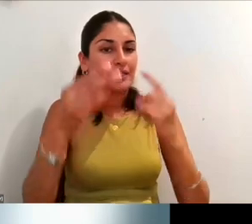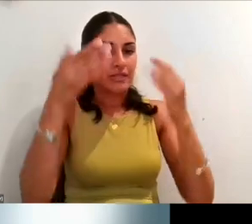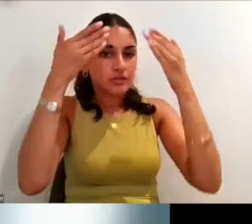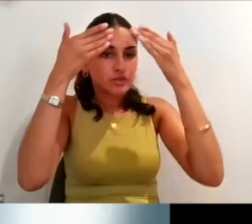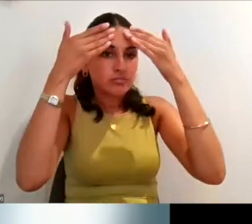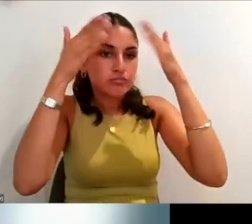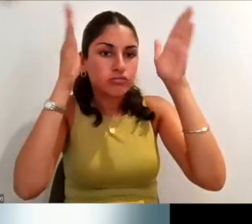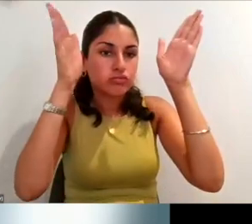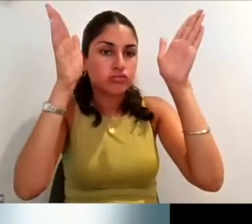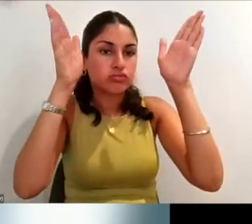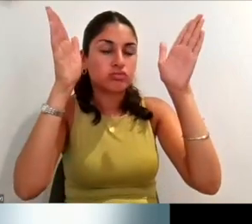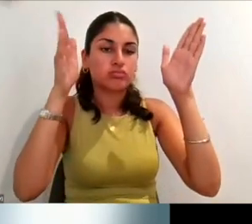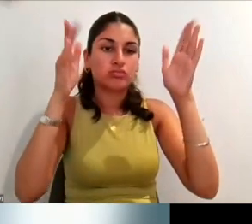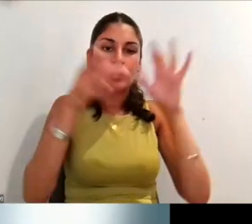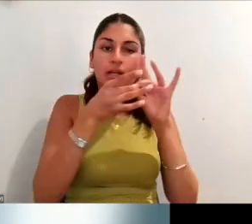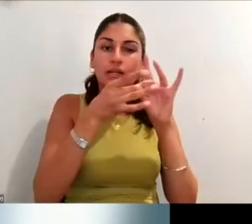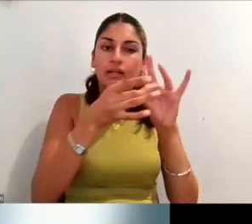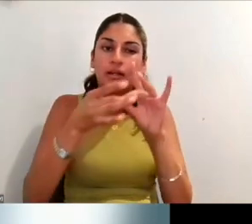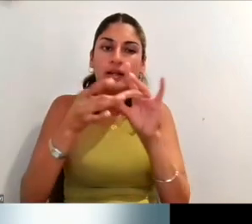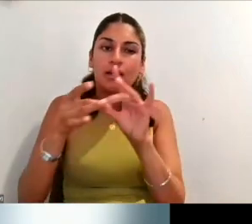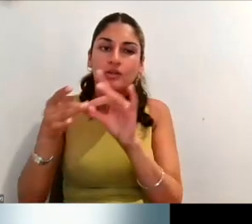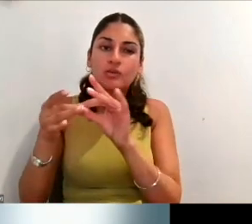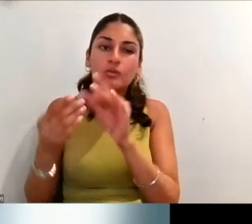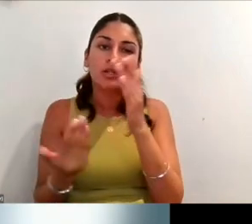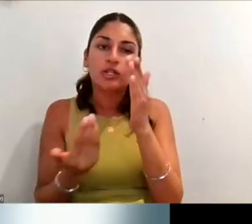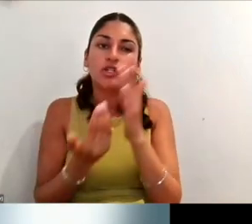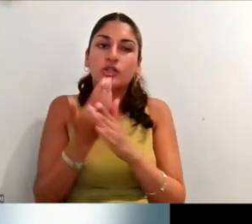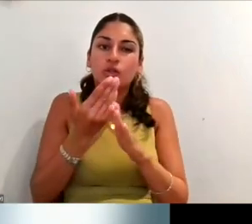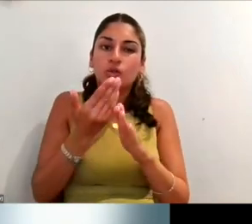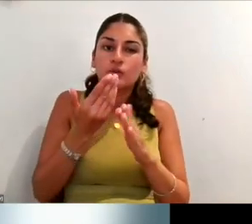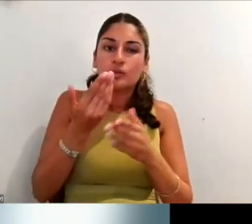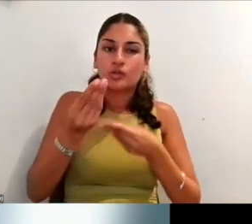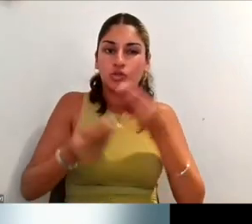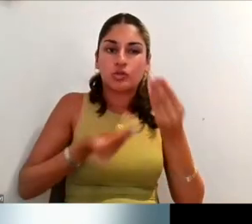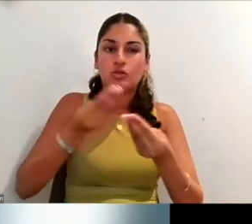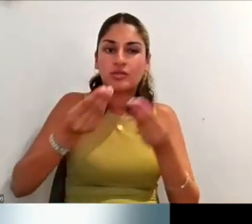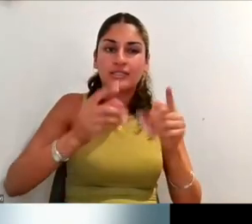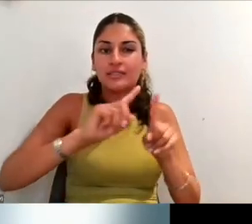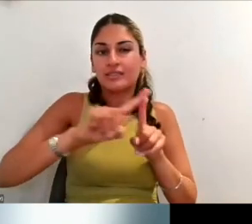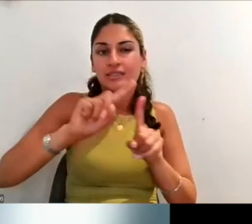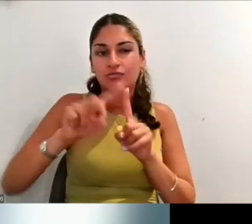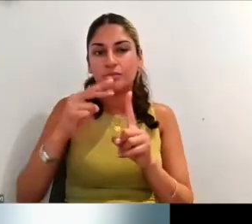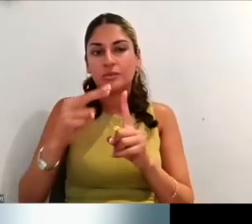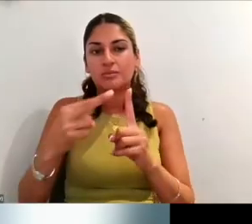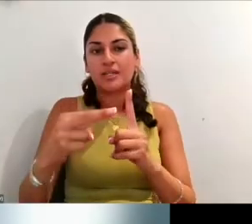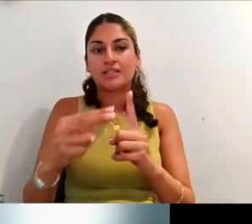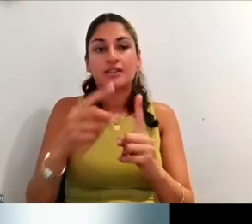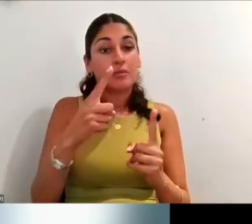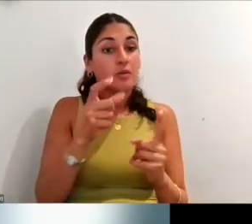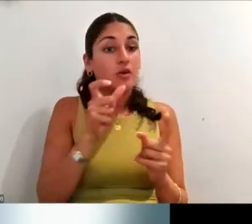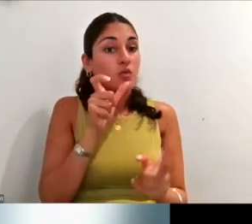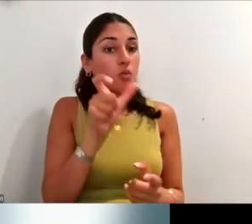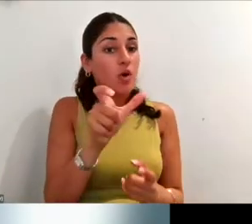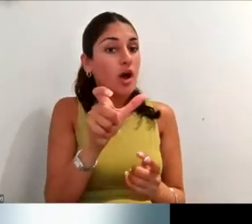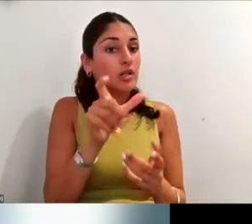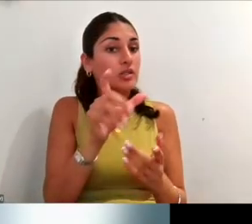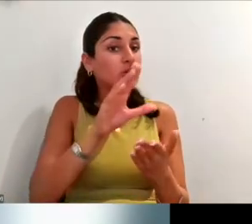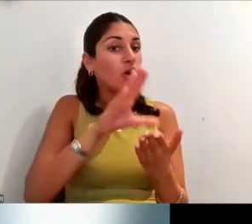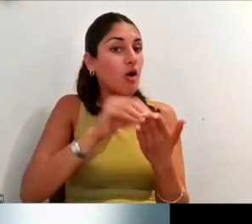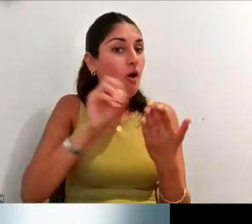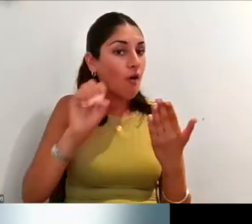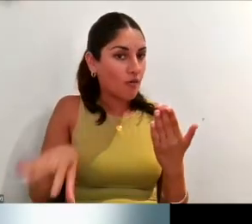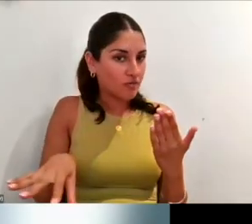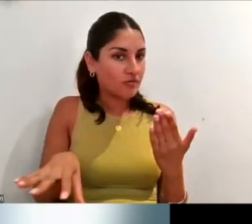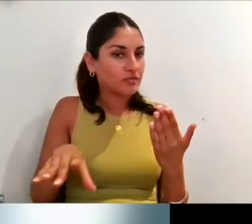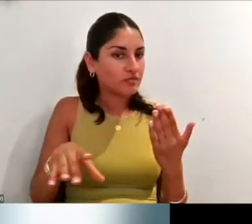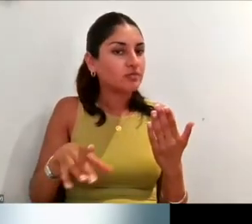their minds and they can connect with a much deeper story without words. And I don't know if any of you